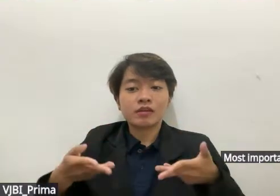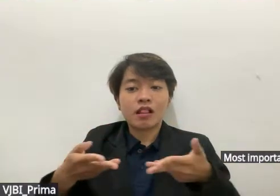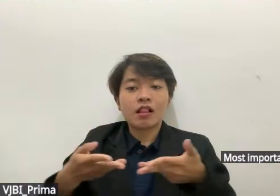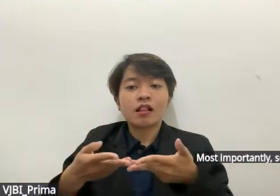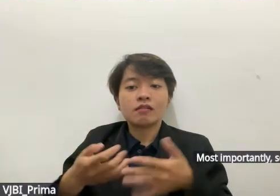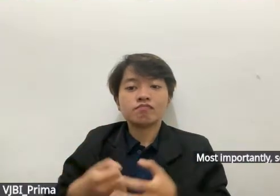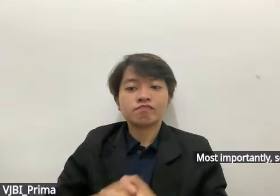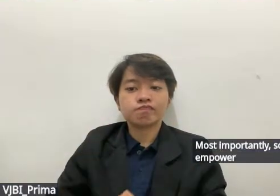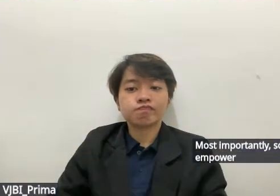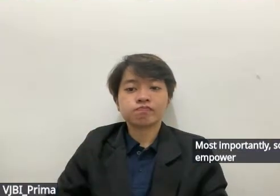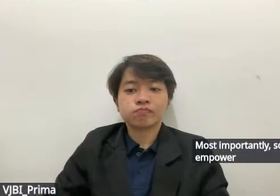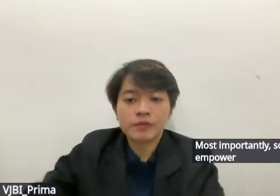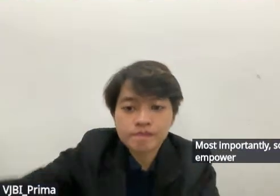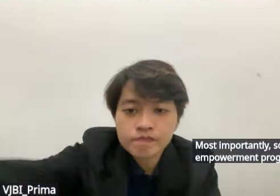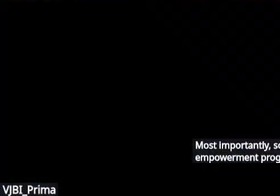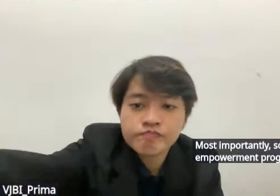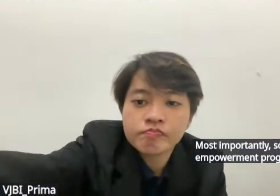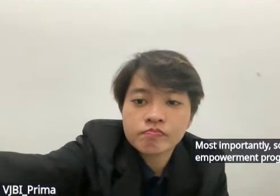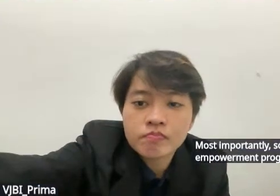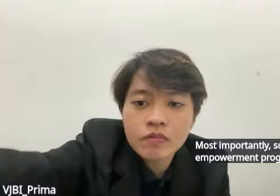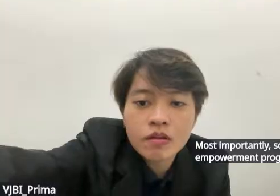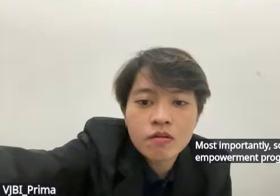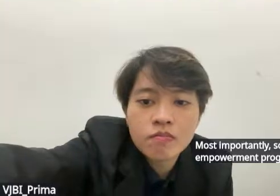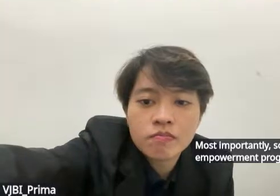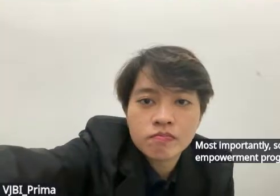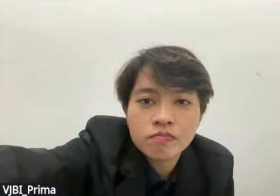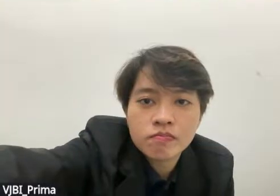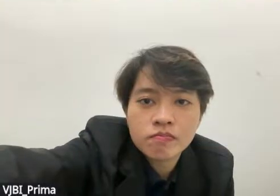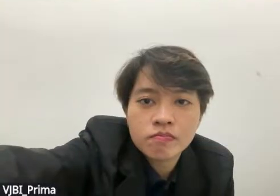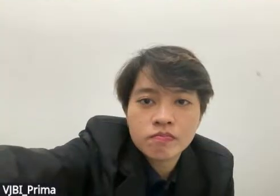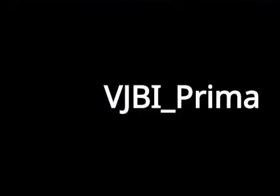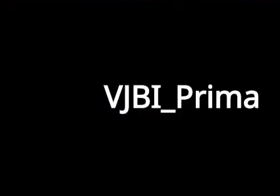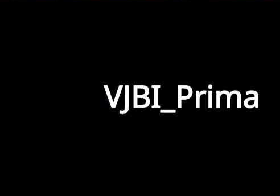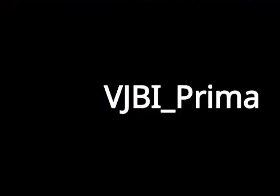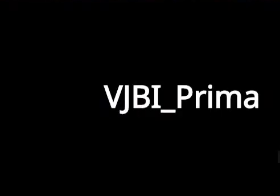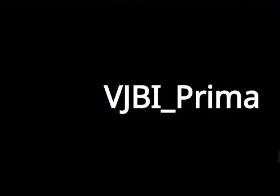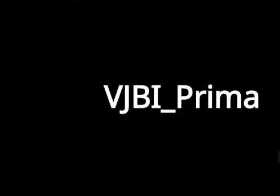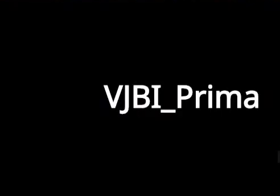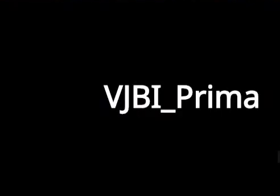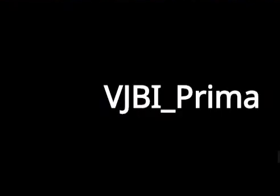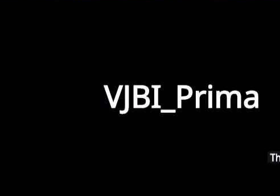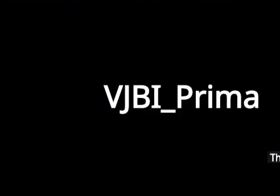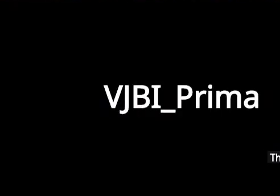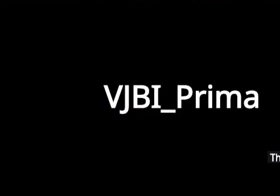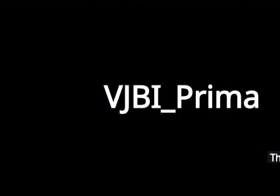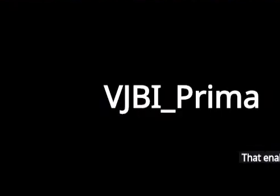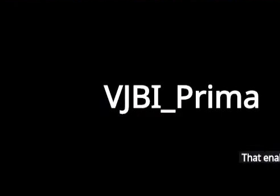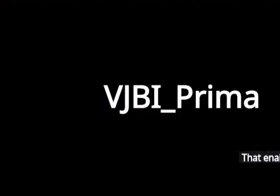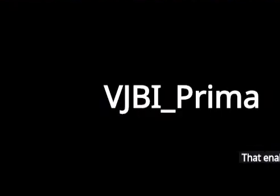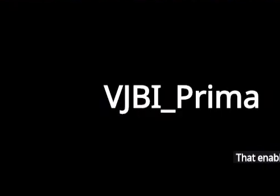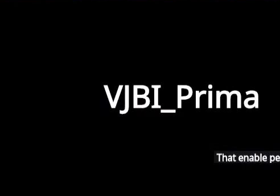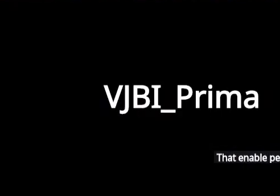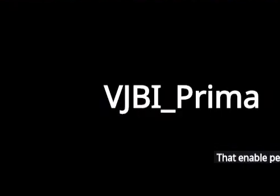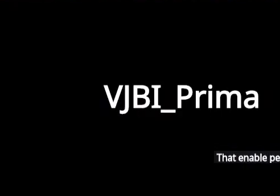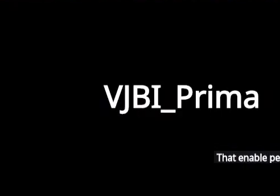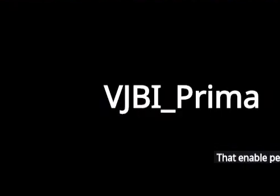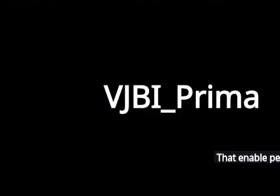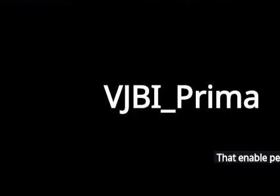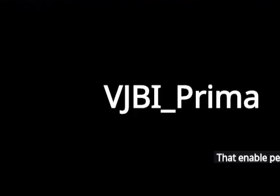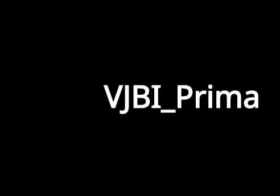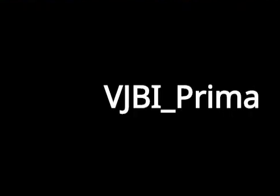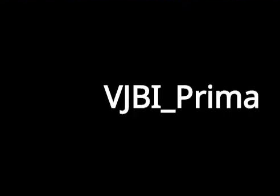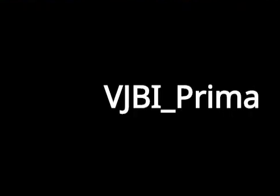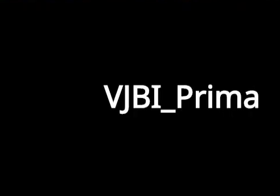for empowerment programs that enable persons with disabilities to gain equal access of services. It is